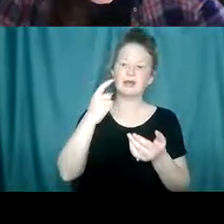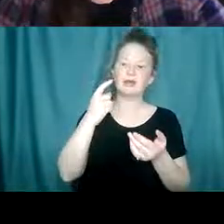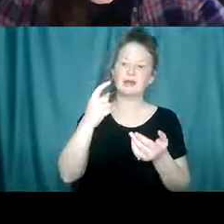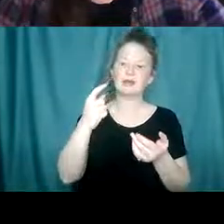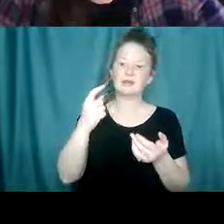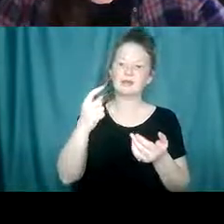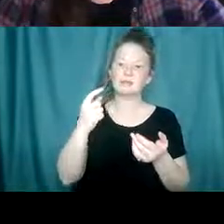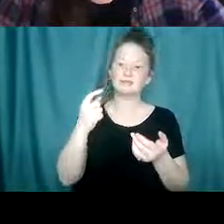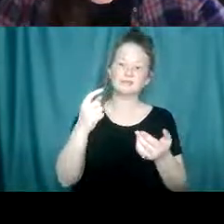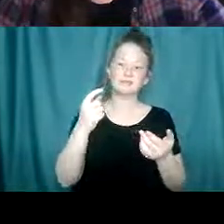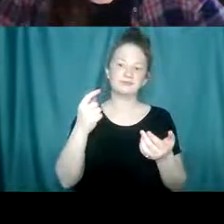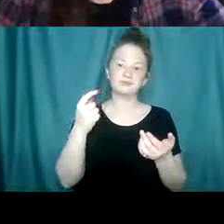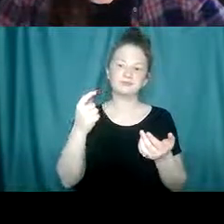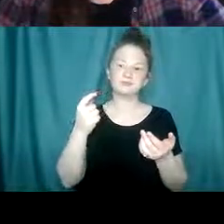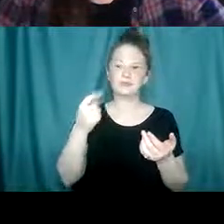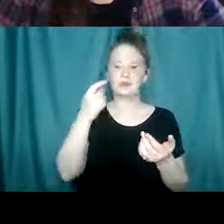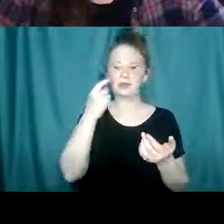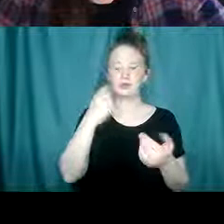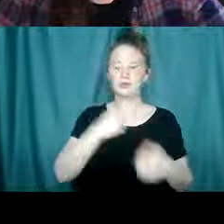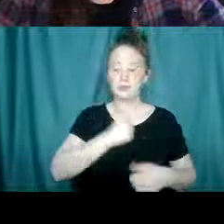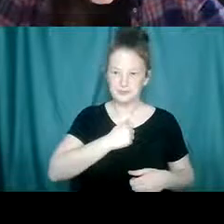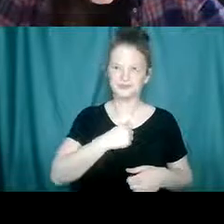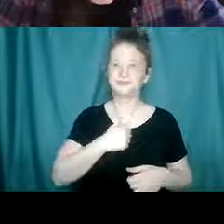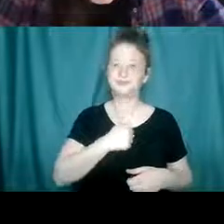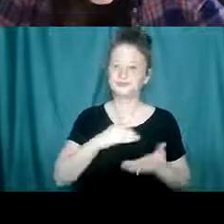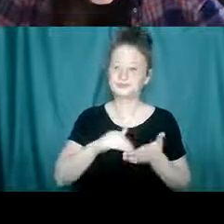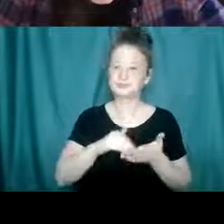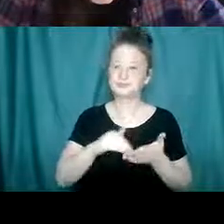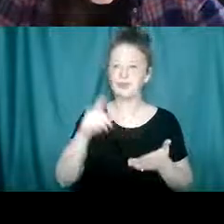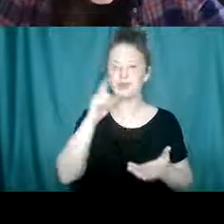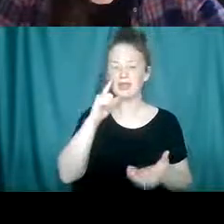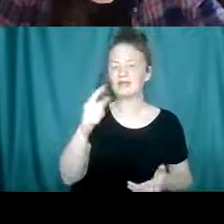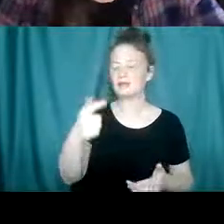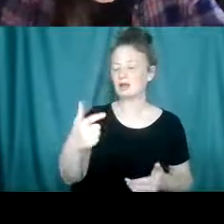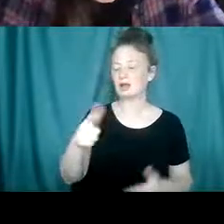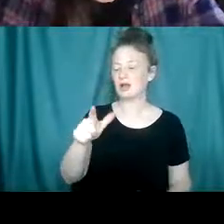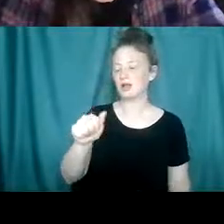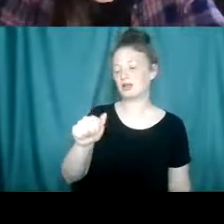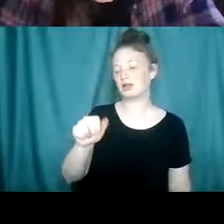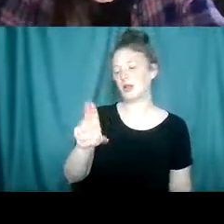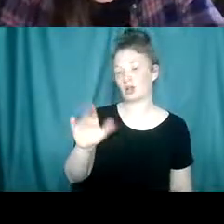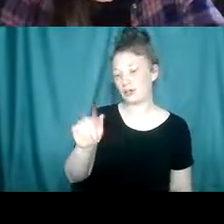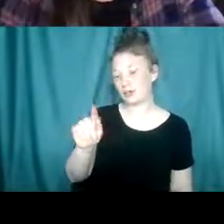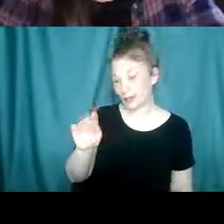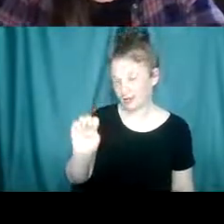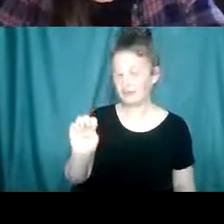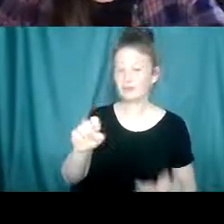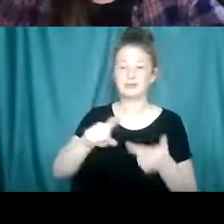just glauconite, sorry, not necessarily just glauconite, but it could be anything else